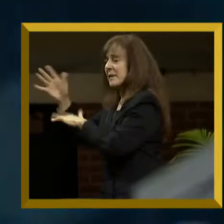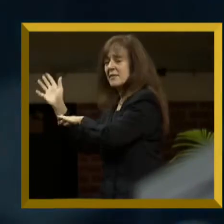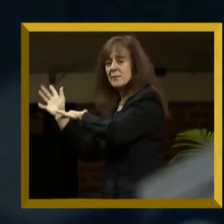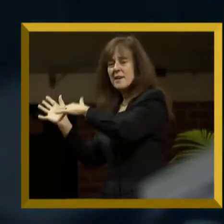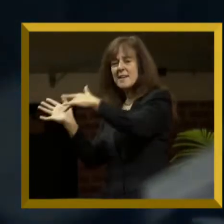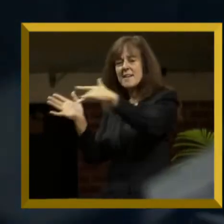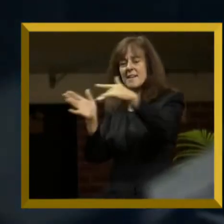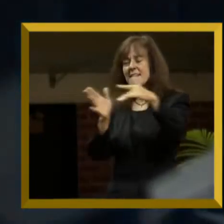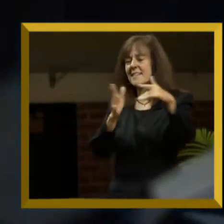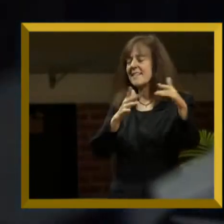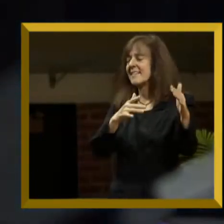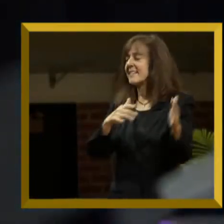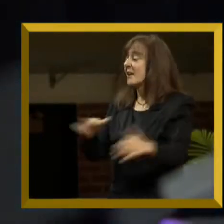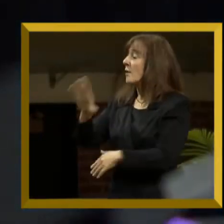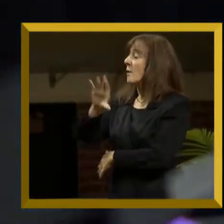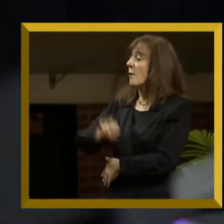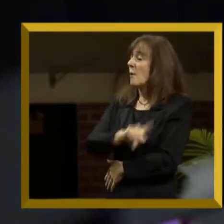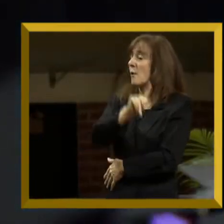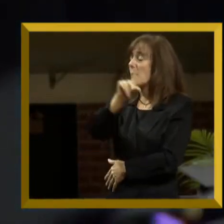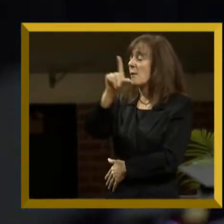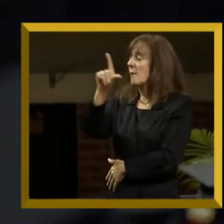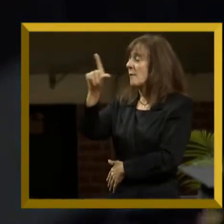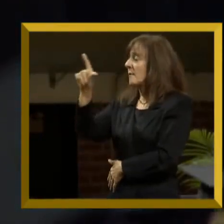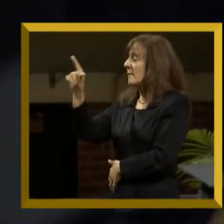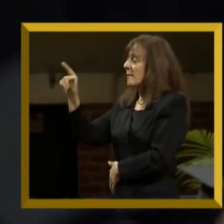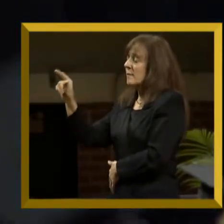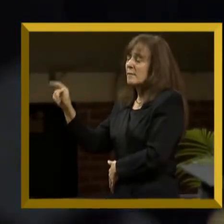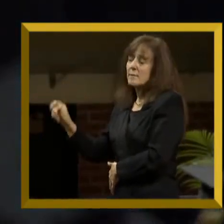right behind the rain.